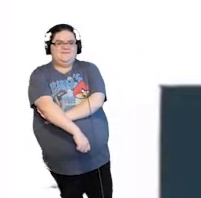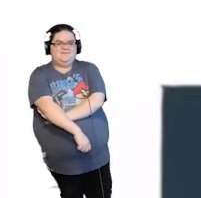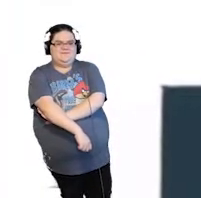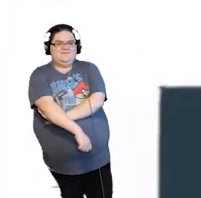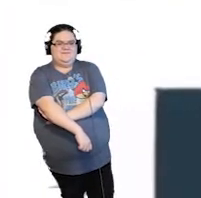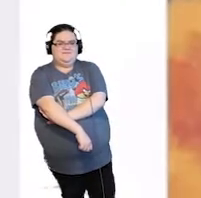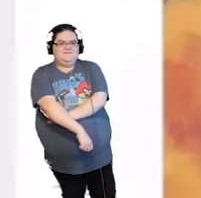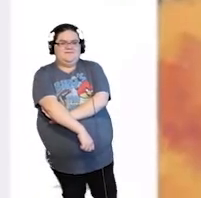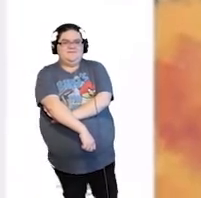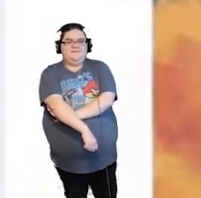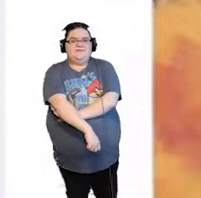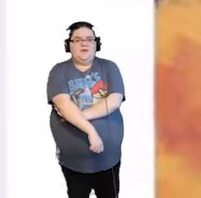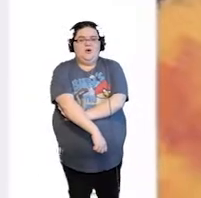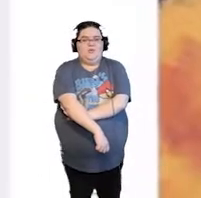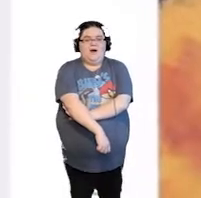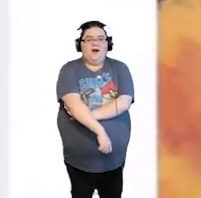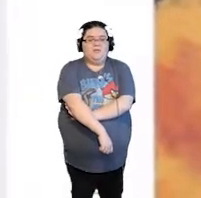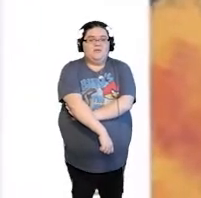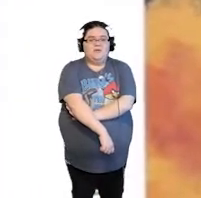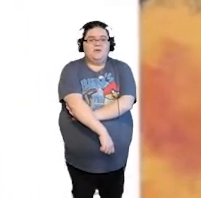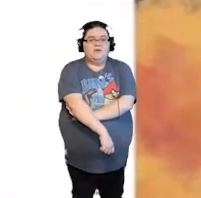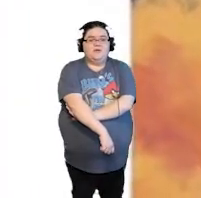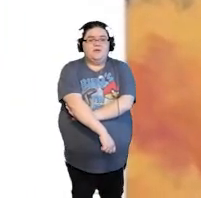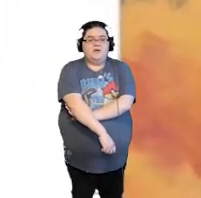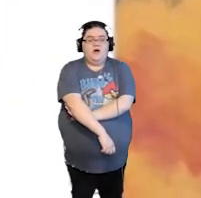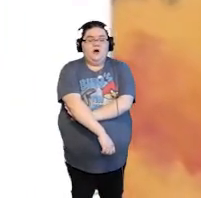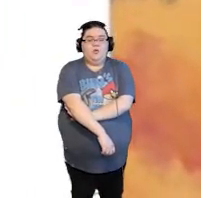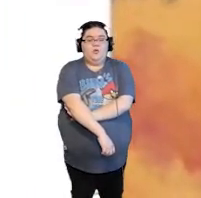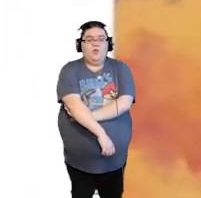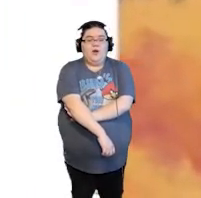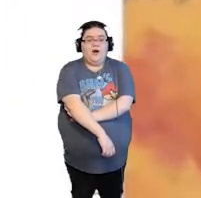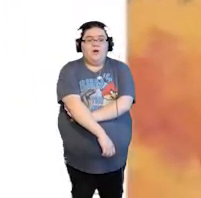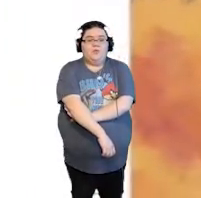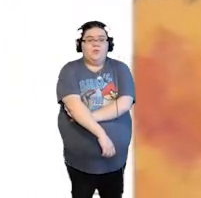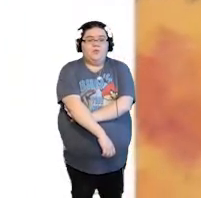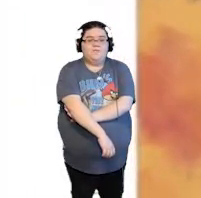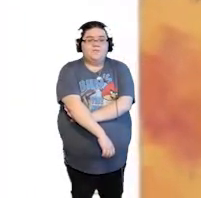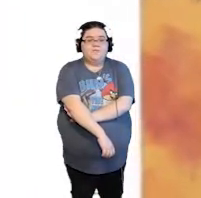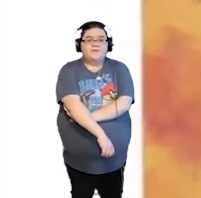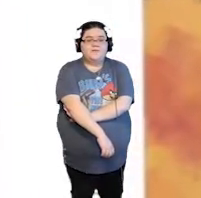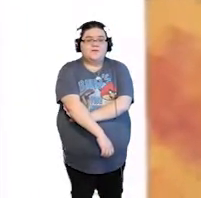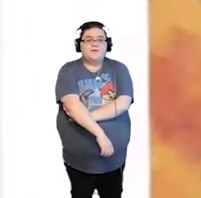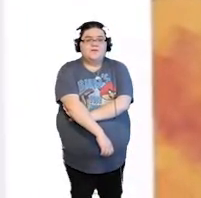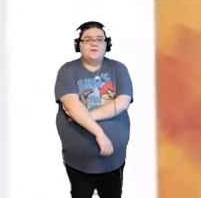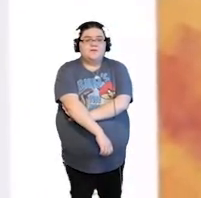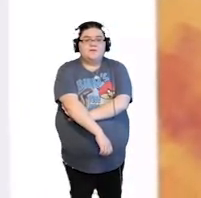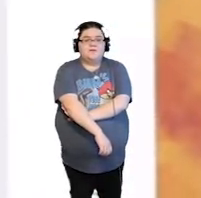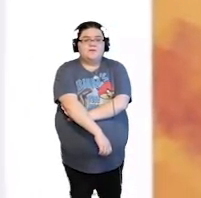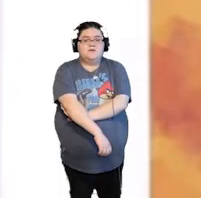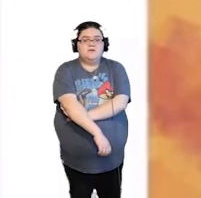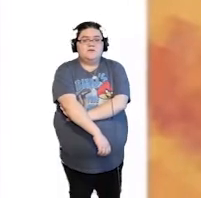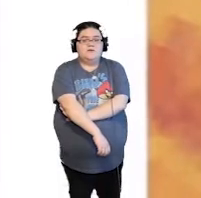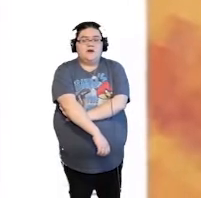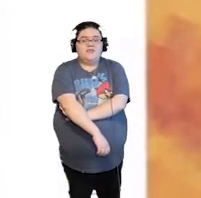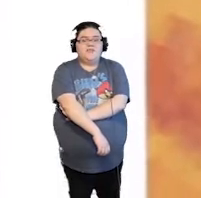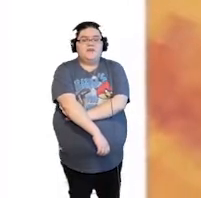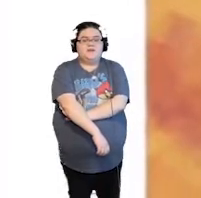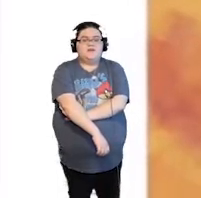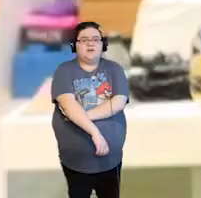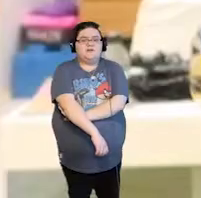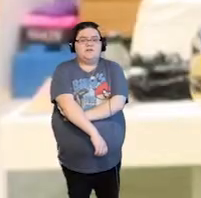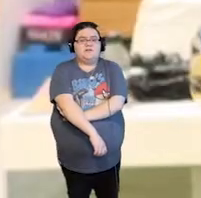my luck again. Well, bro, you smashed it. Oh, wow. This is insane. Is this Hercules or an Hercules equivalent?